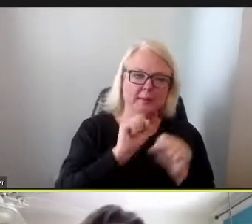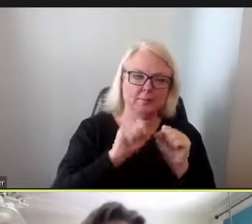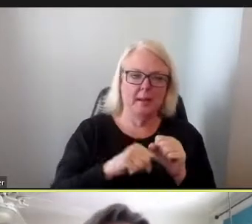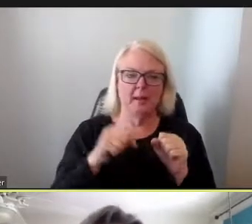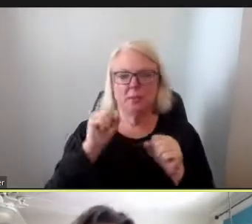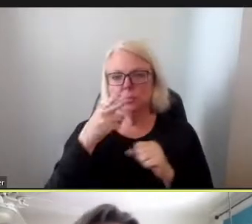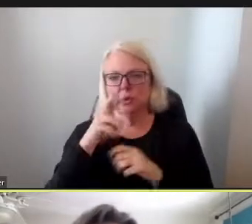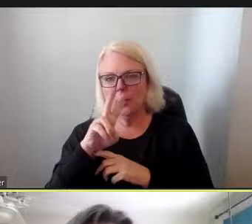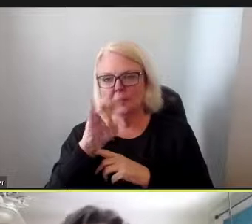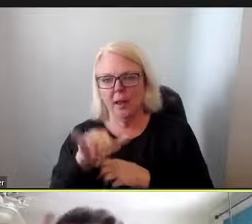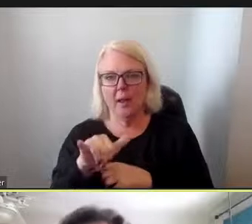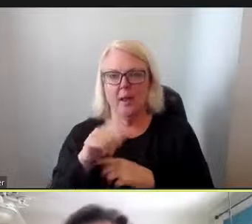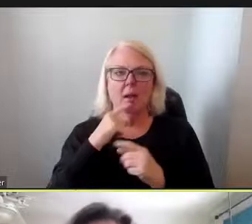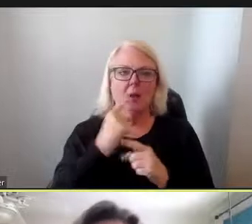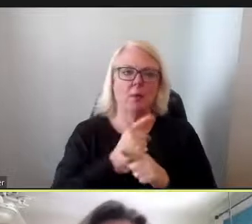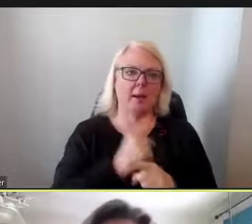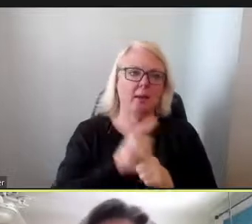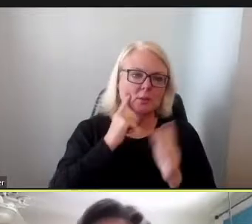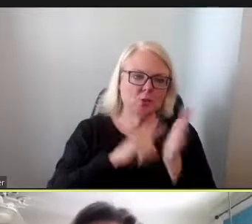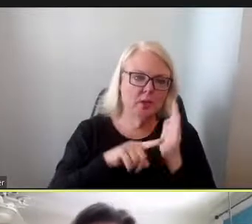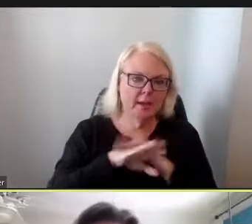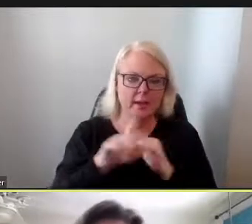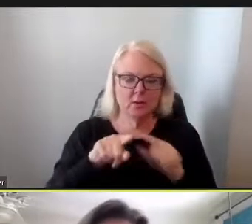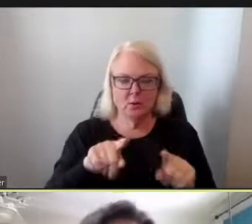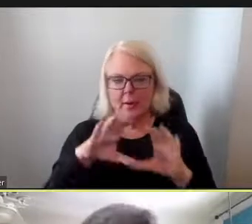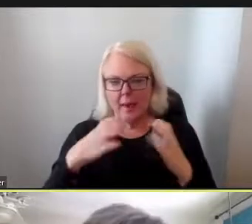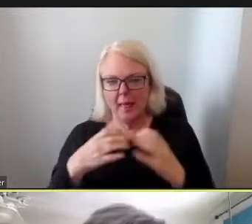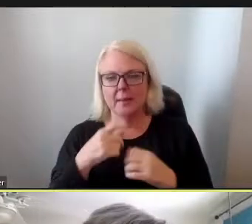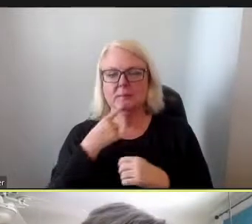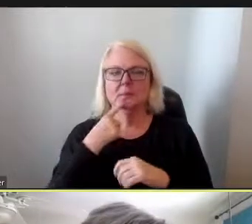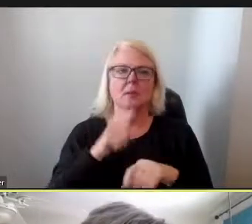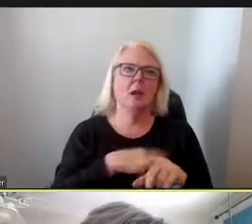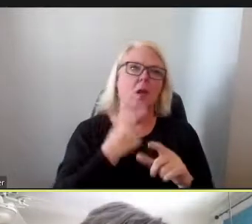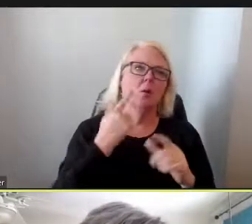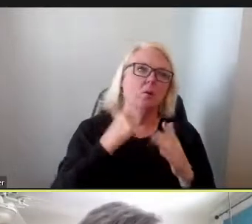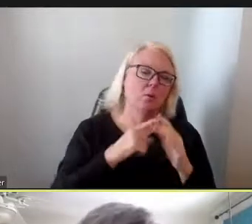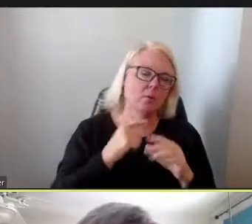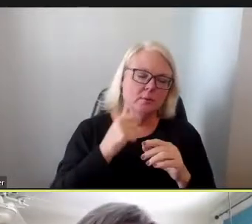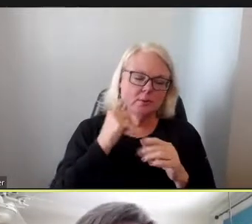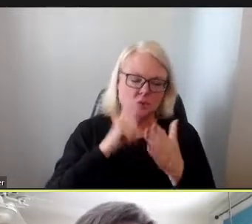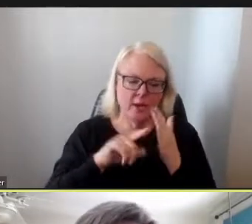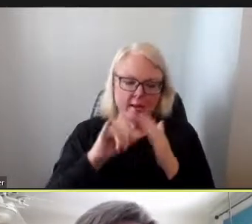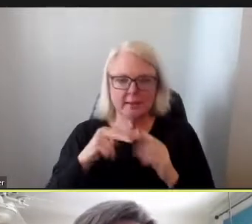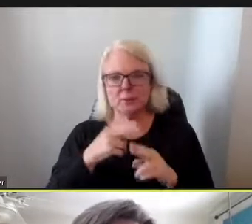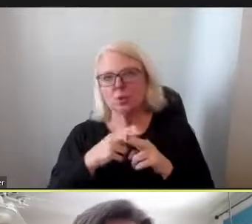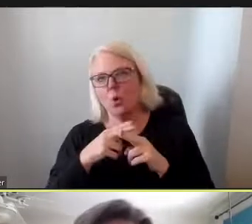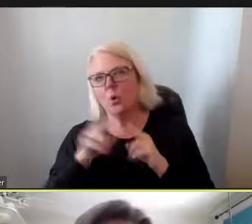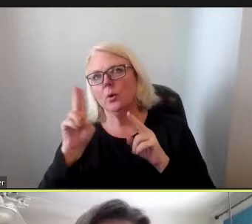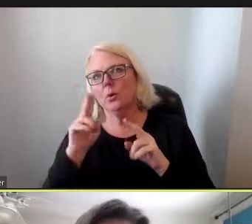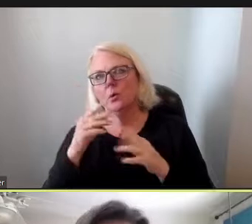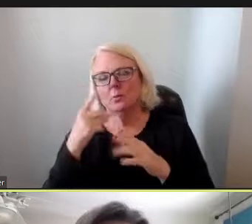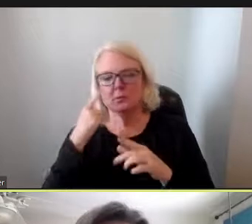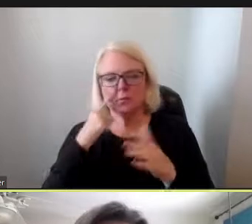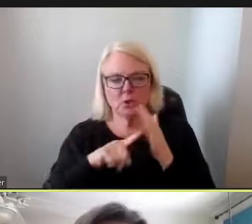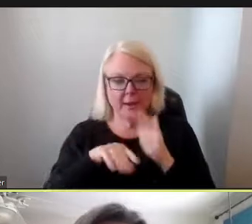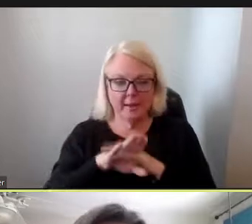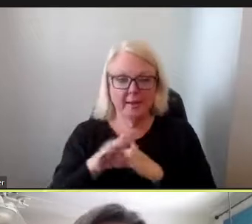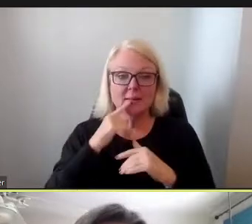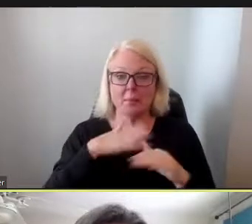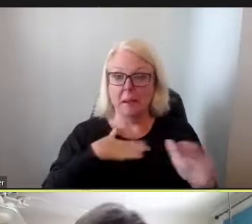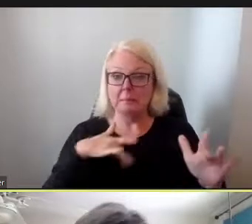and regular check-ins during class and longer check-ins and shorter check-ins. And in my